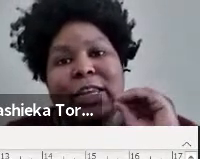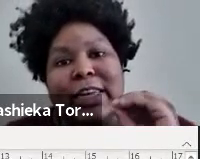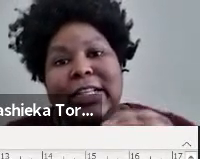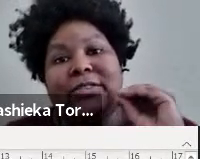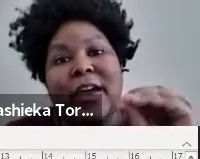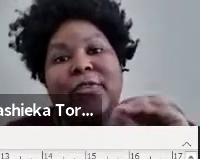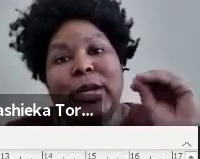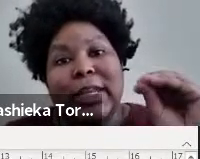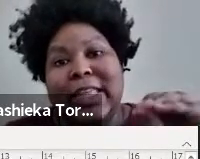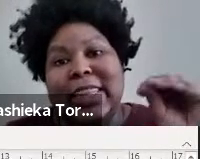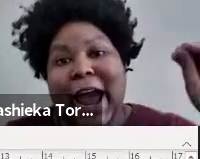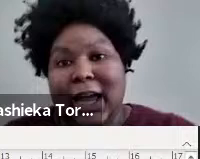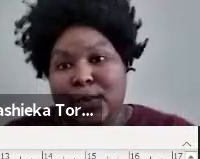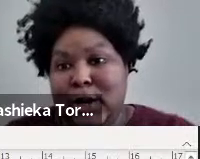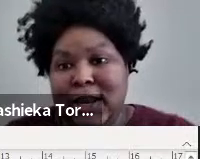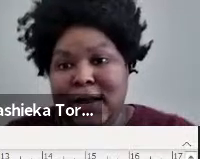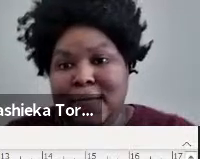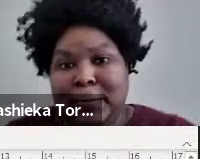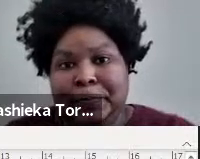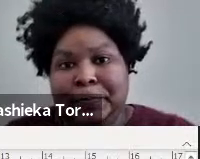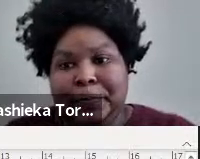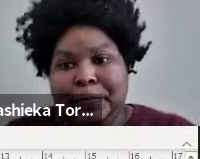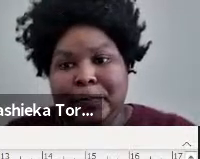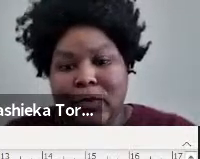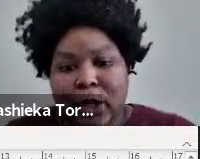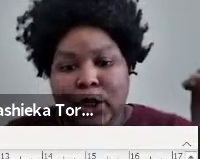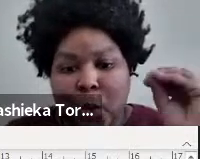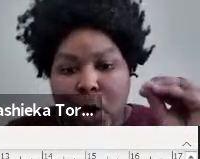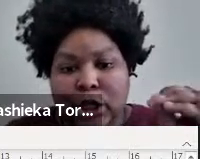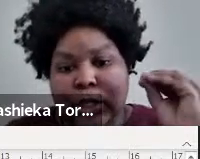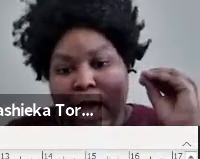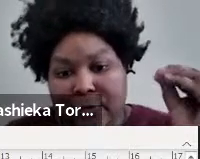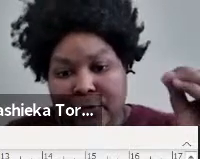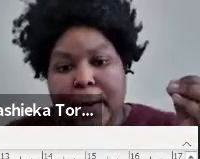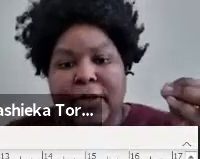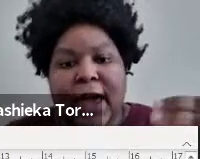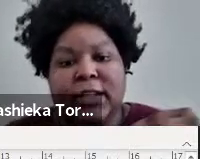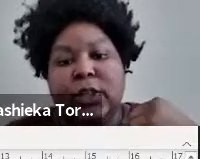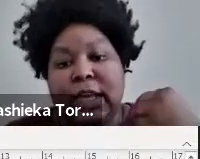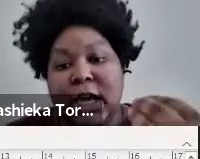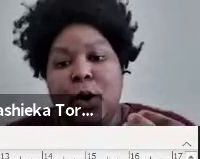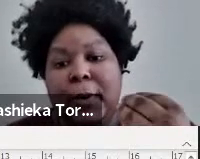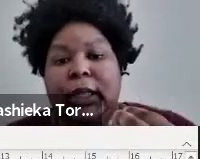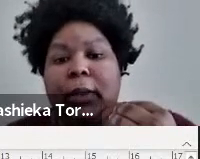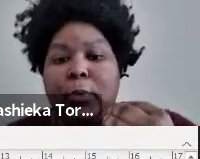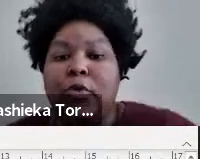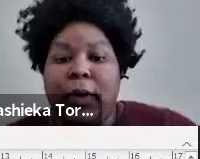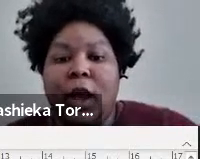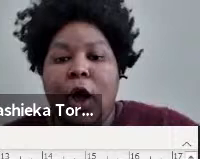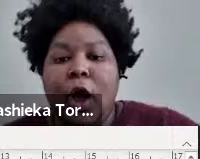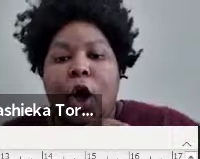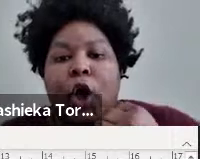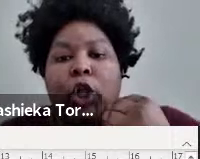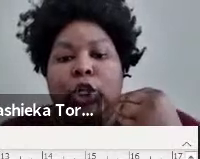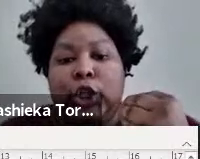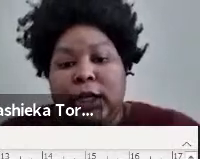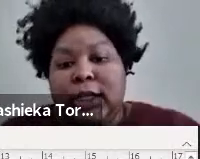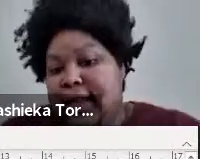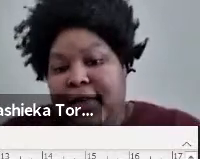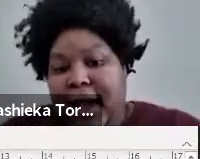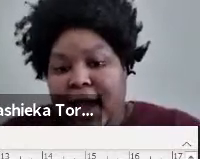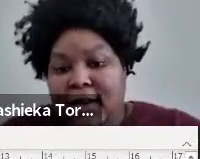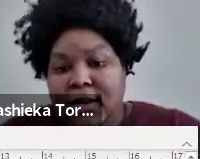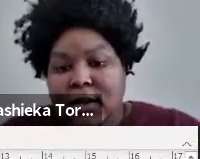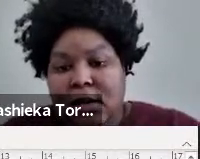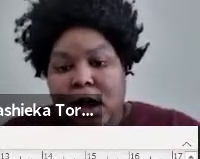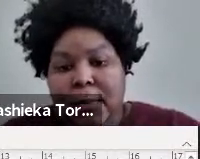community for the needs of everyone in that community? So I want you to kind of remember that. And so the eco-ability movement looks